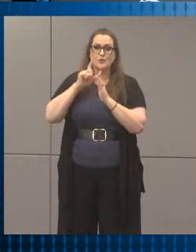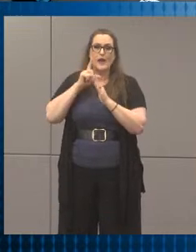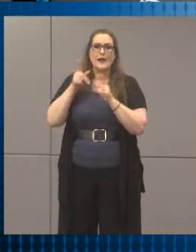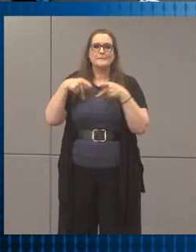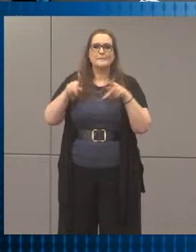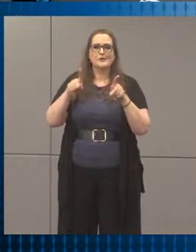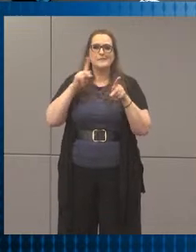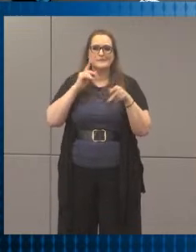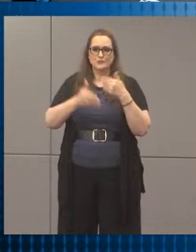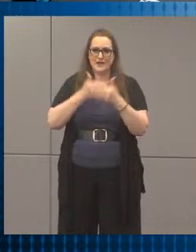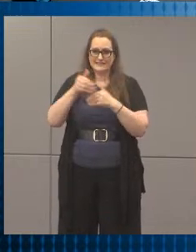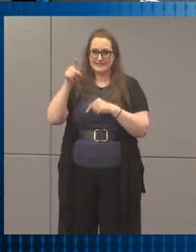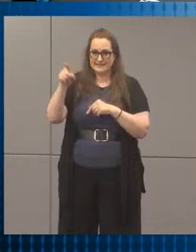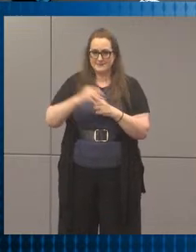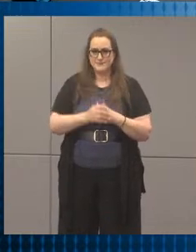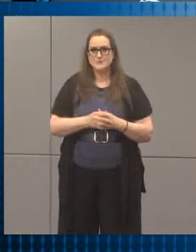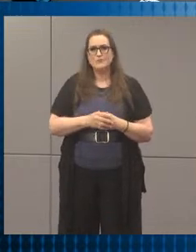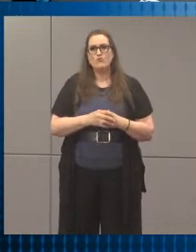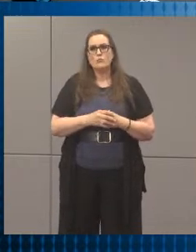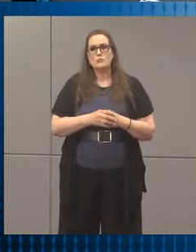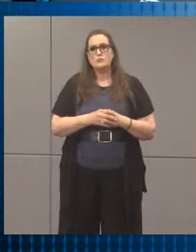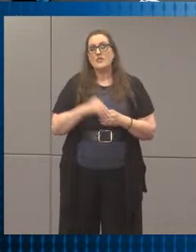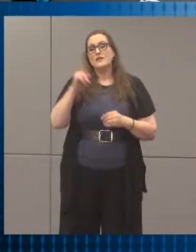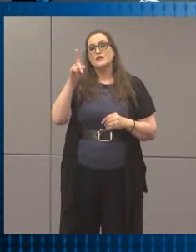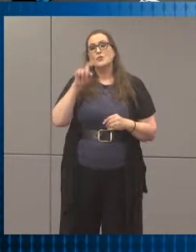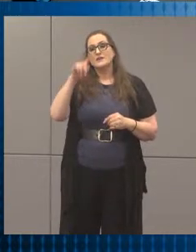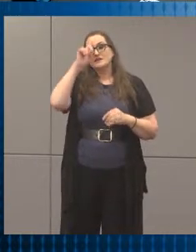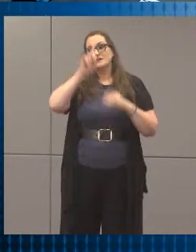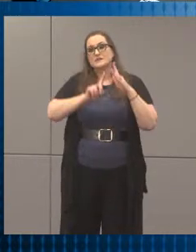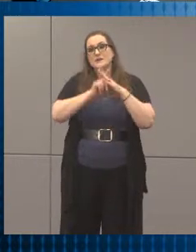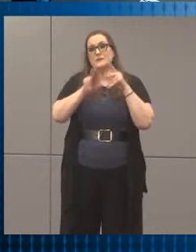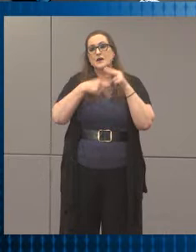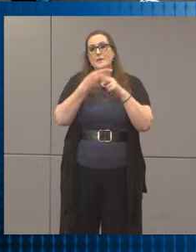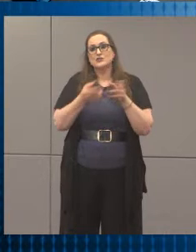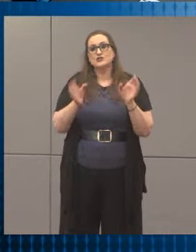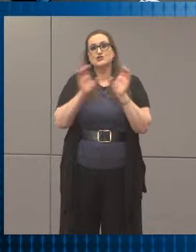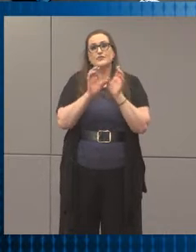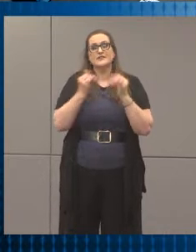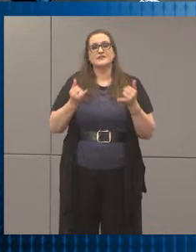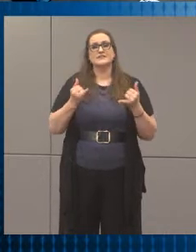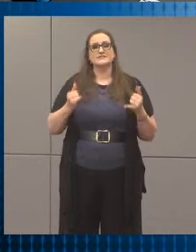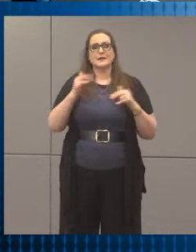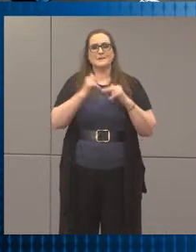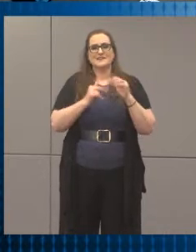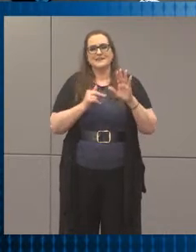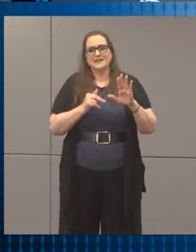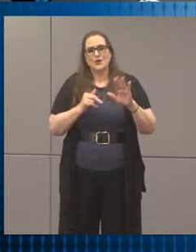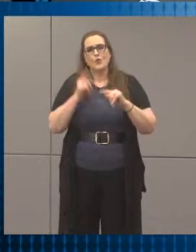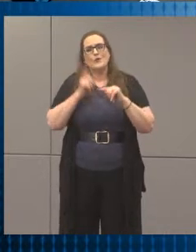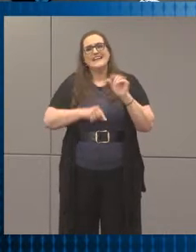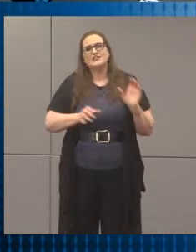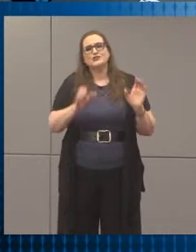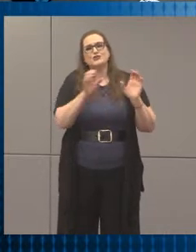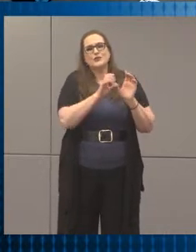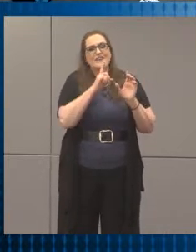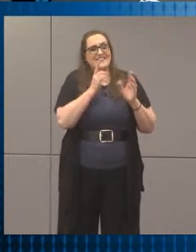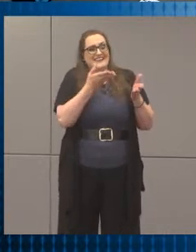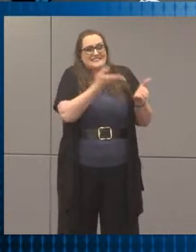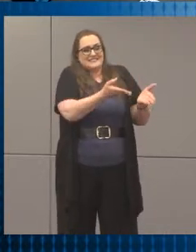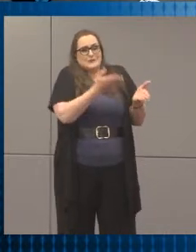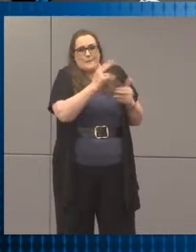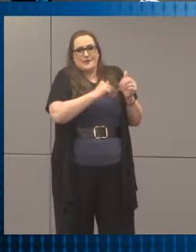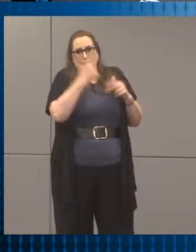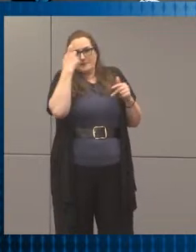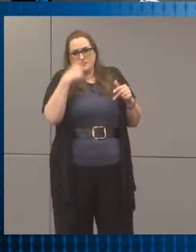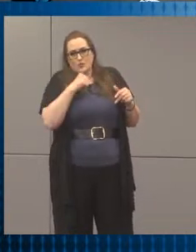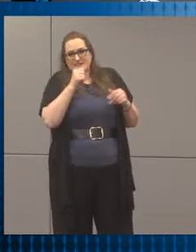process. So a question I think came up about certifying the existing building. We can't certify the existing building because we didn't design